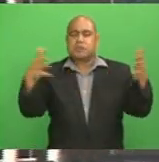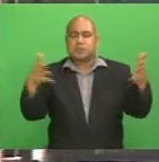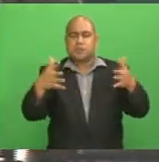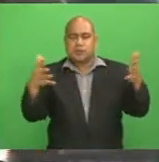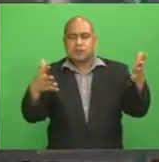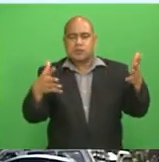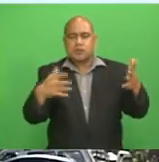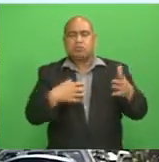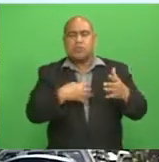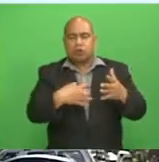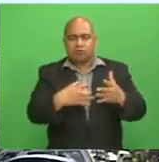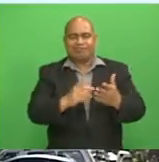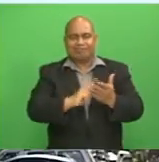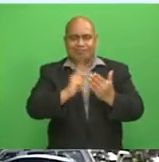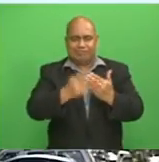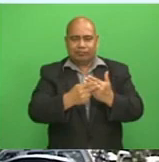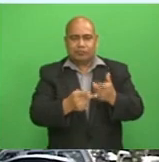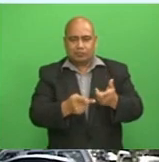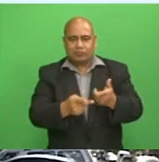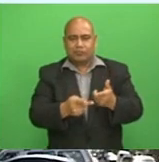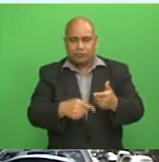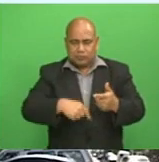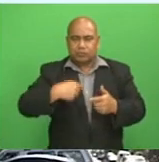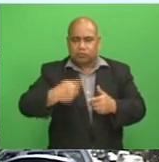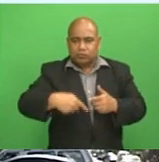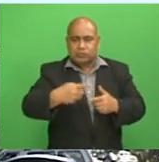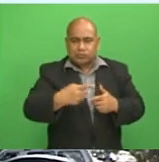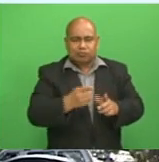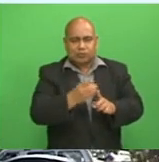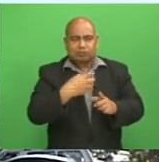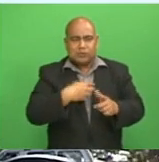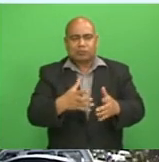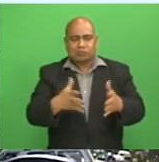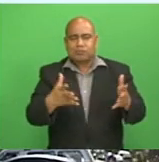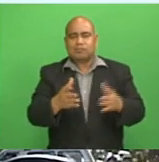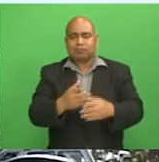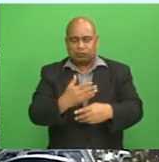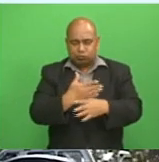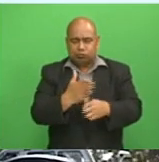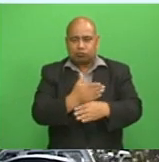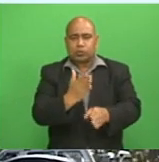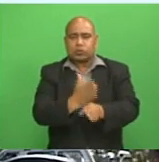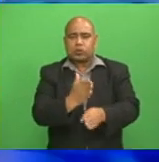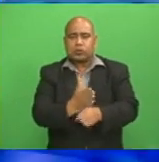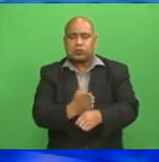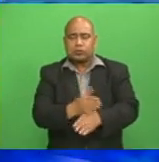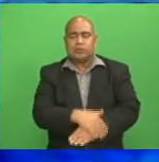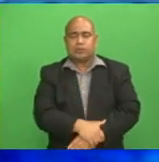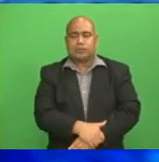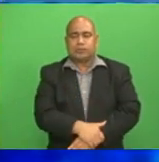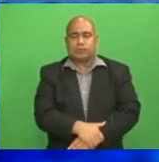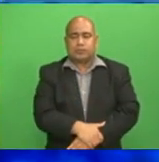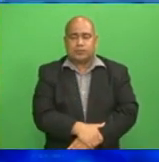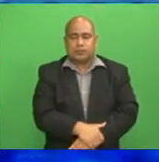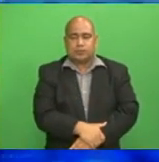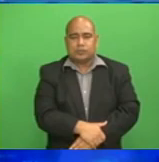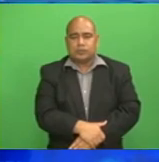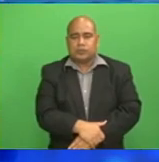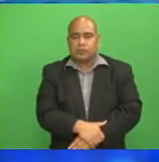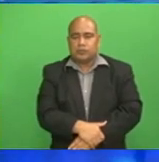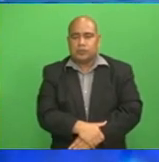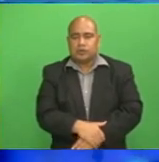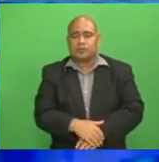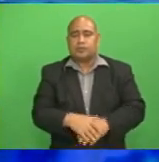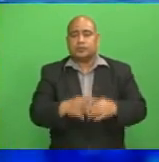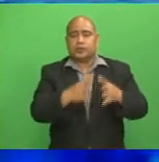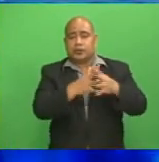they're continuing to develop new products to expand their business. Koroi Tandulala, FBC News. U.S. retail sales